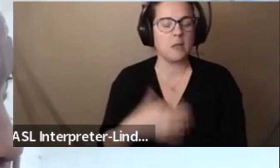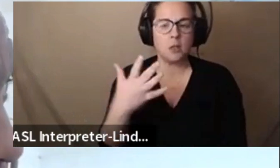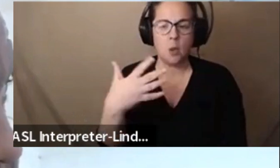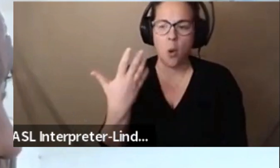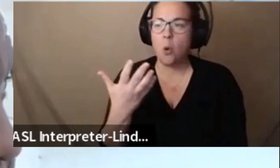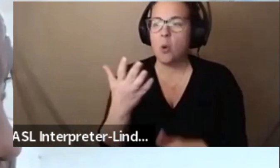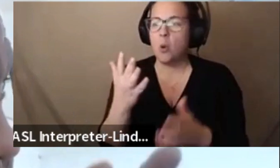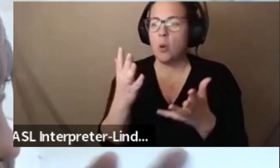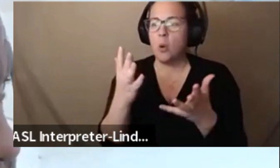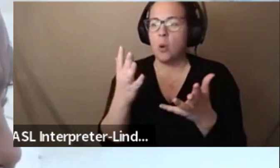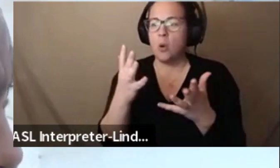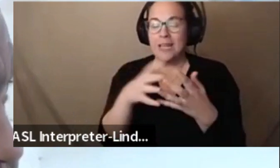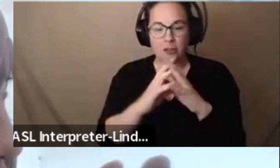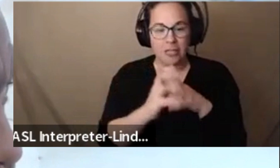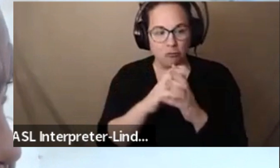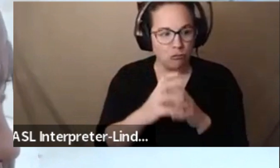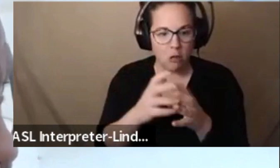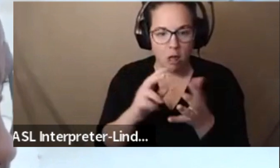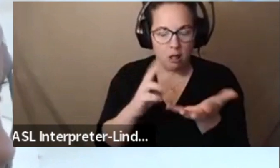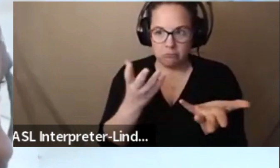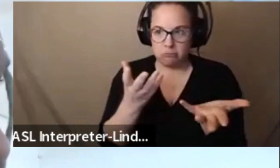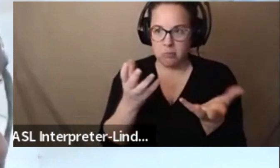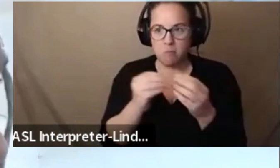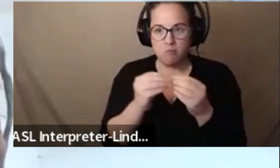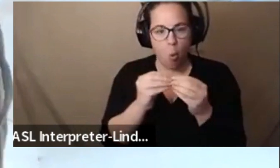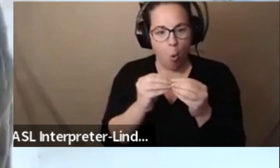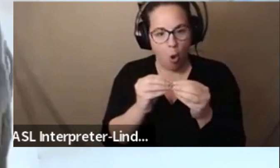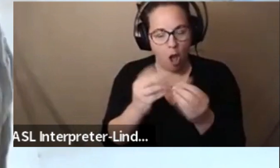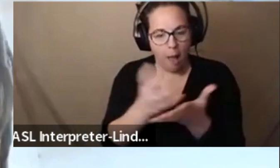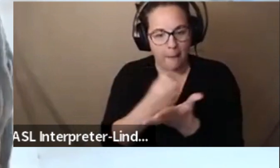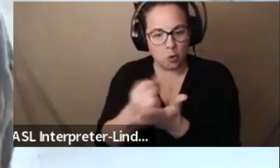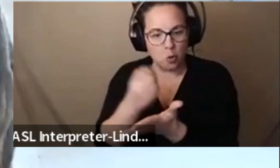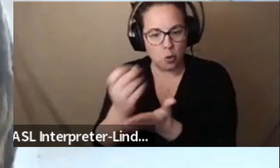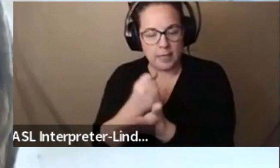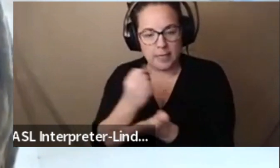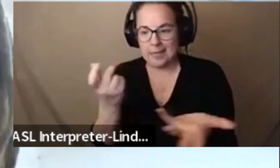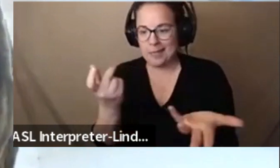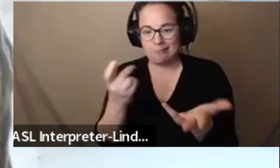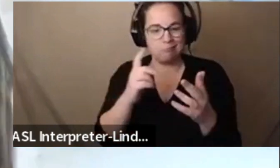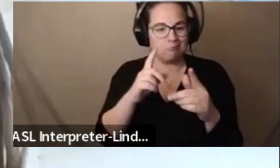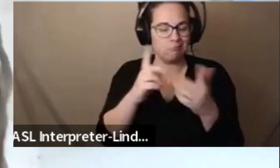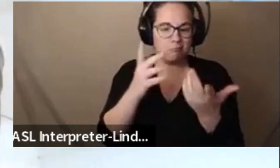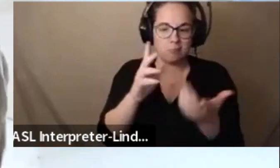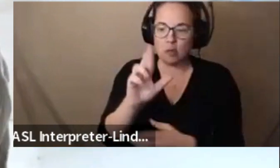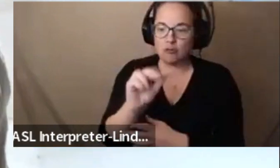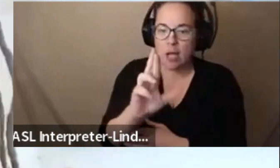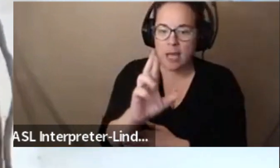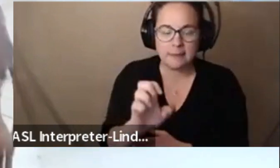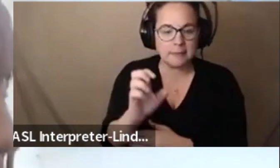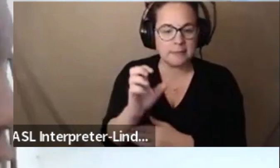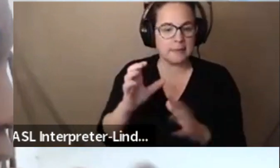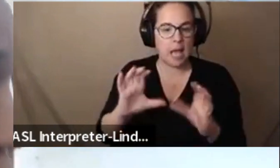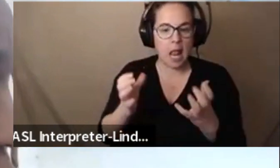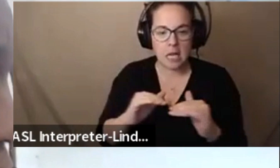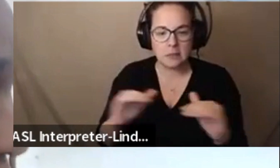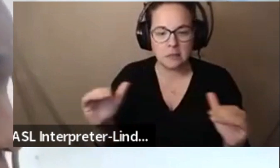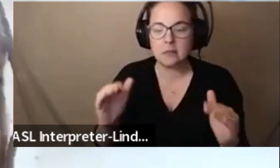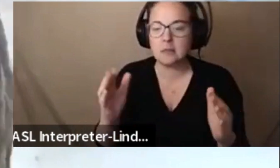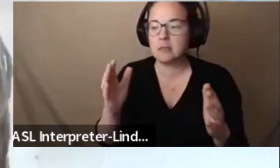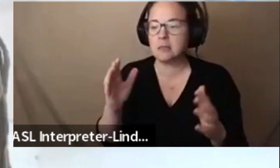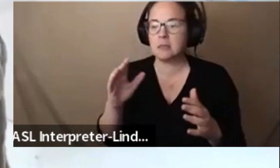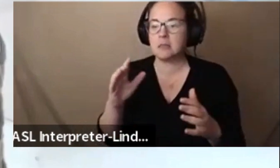that once that the spirits are able to provide a lot of intersectionality, as I said, race, class, gender,